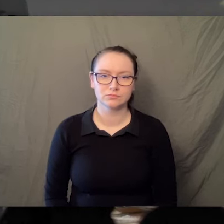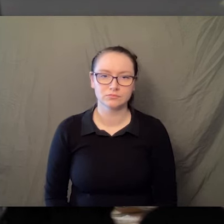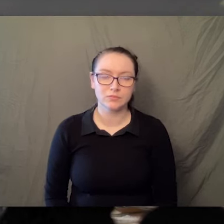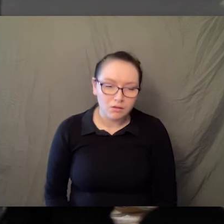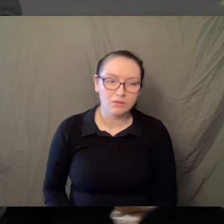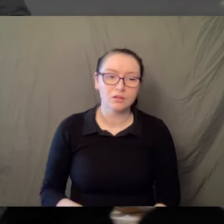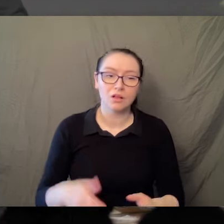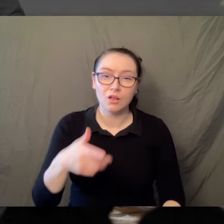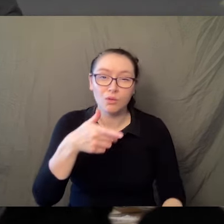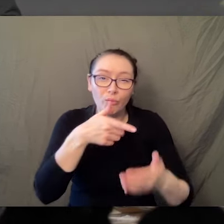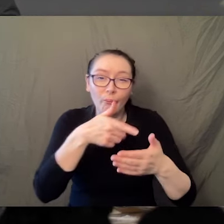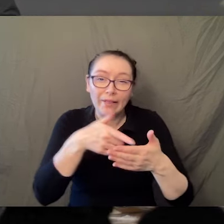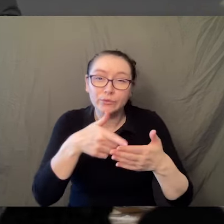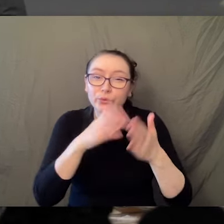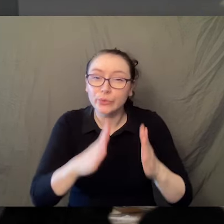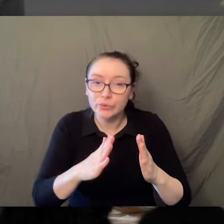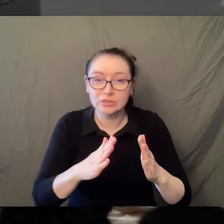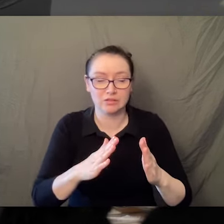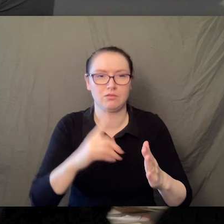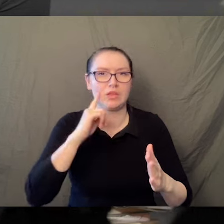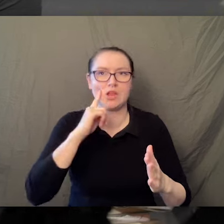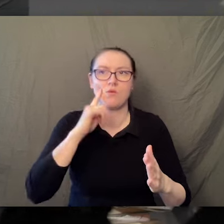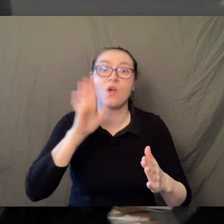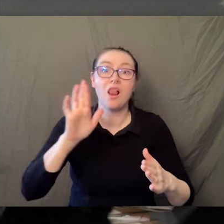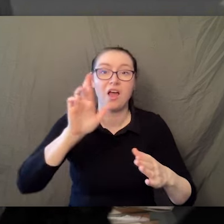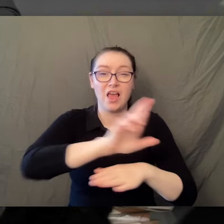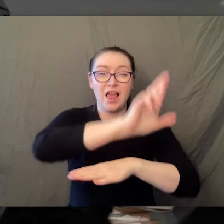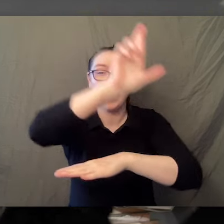here, they didn't believe that we were going to land a rocket on this thing.